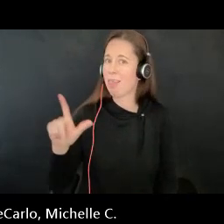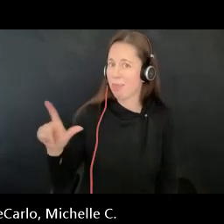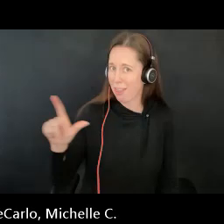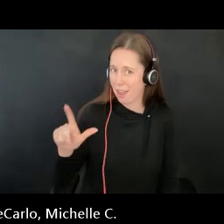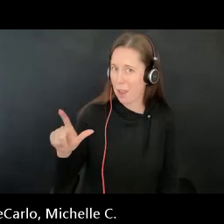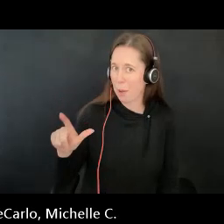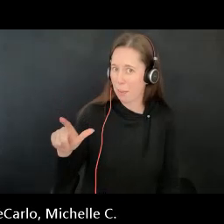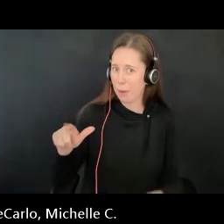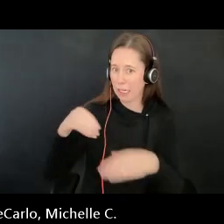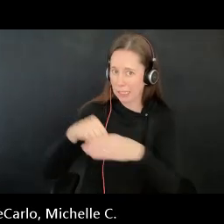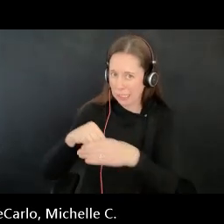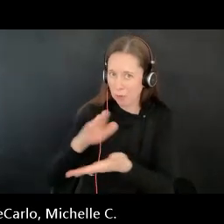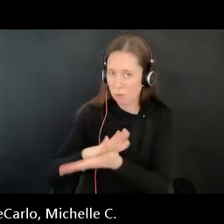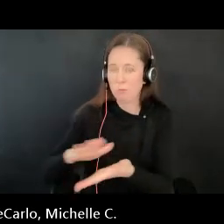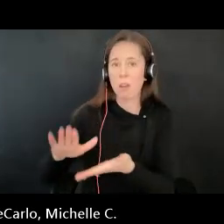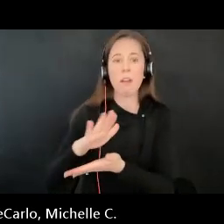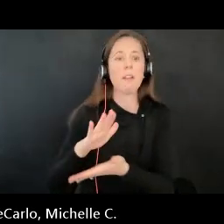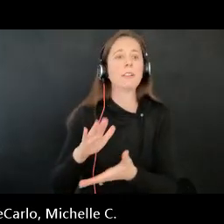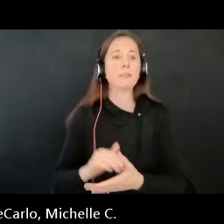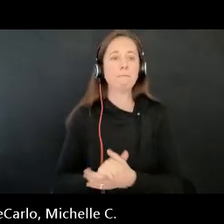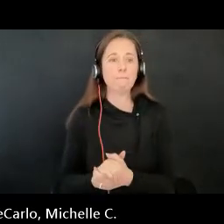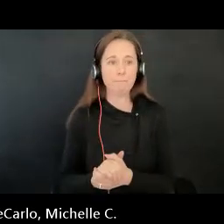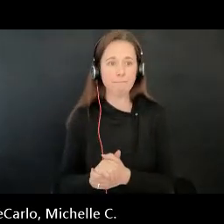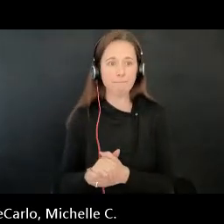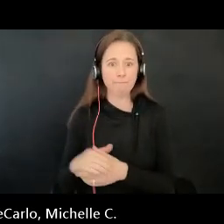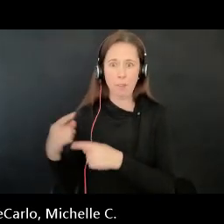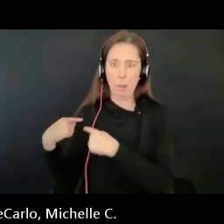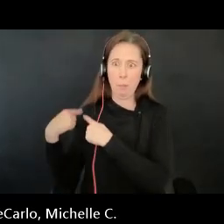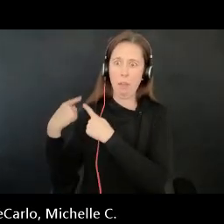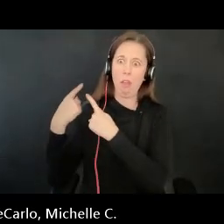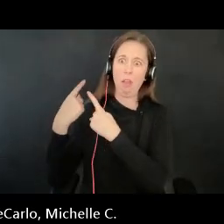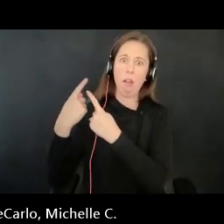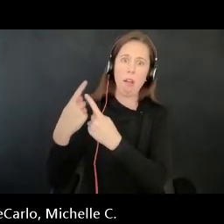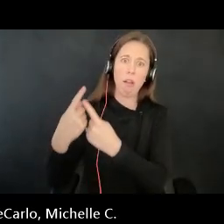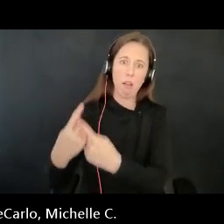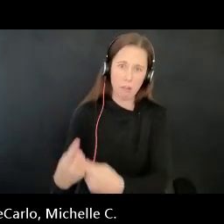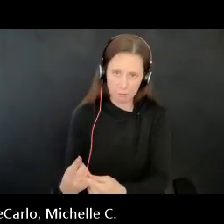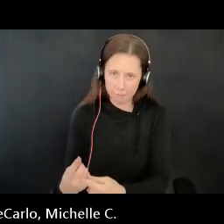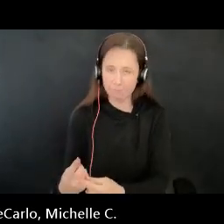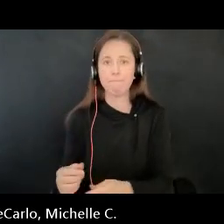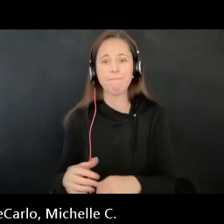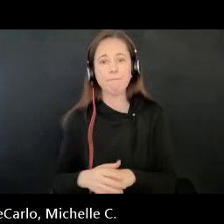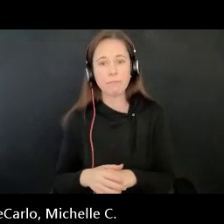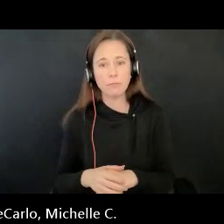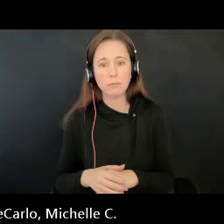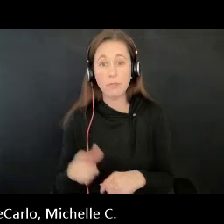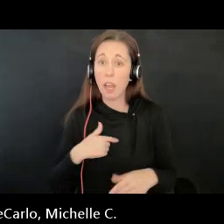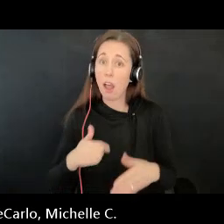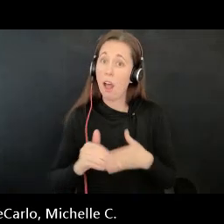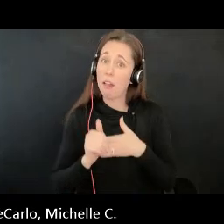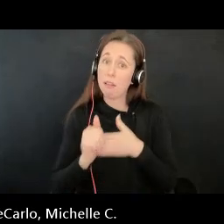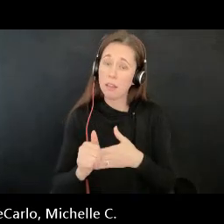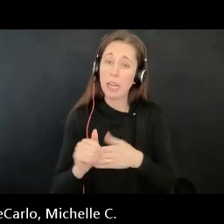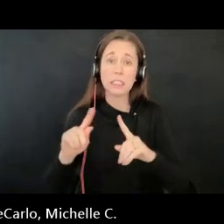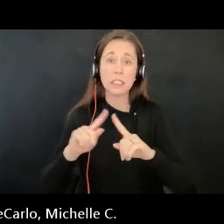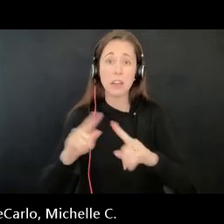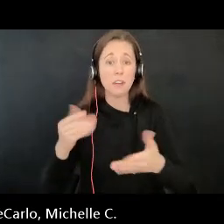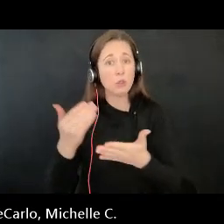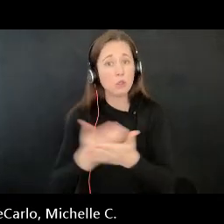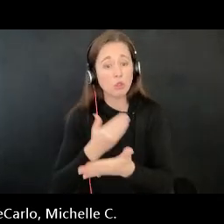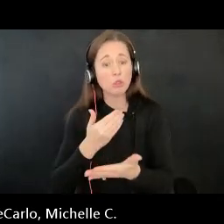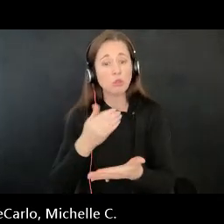of our university, and it is a longstanding library at that institution. I was an orientation leader, so when students joined and